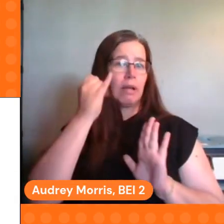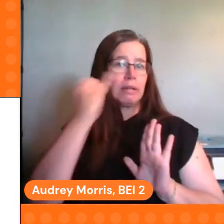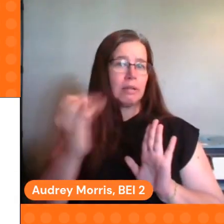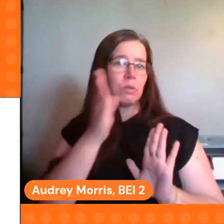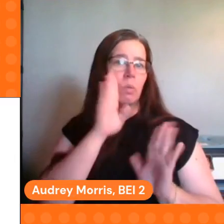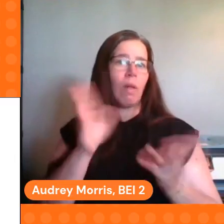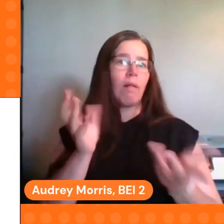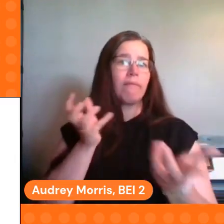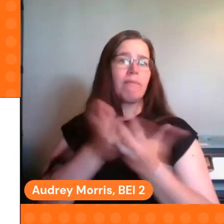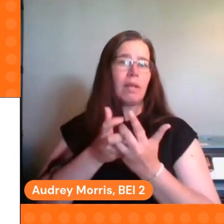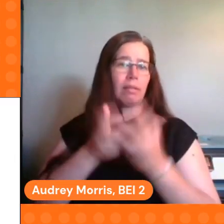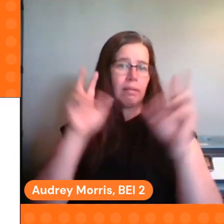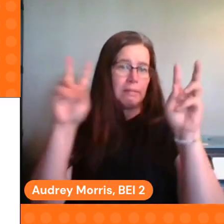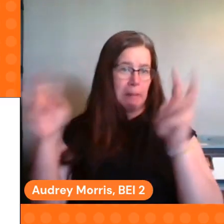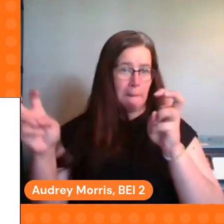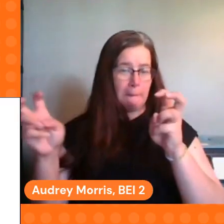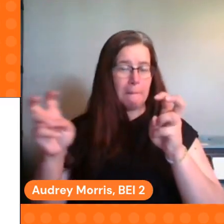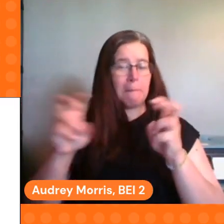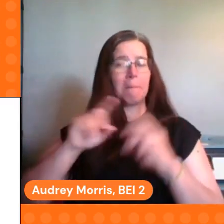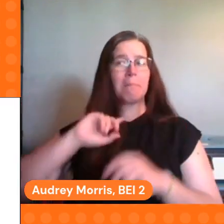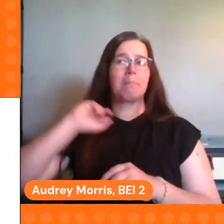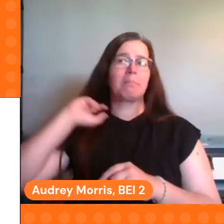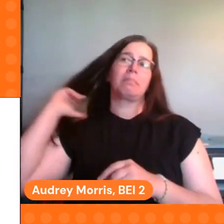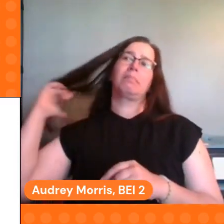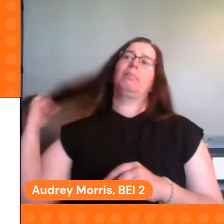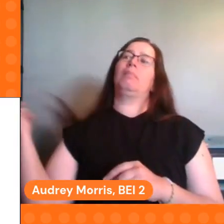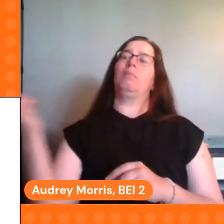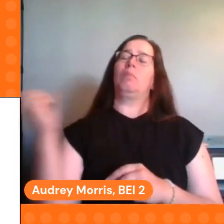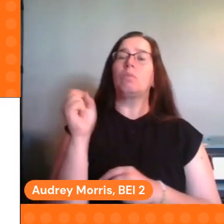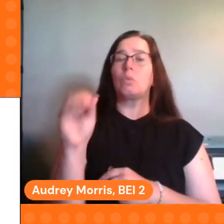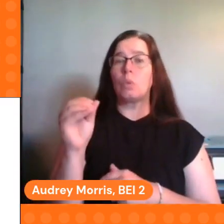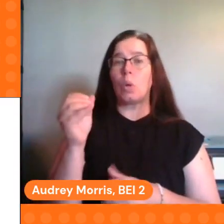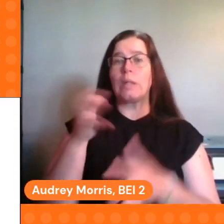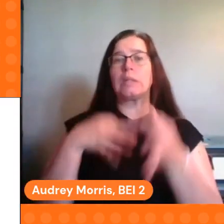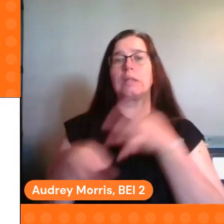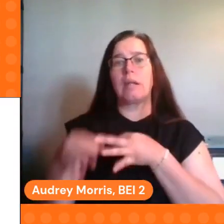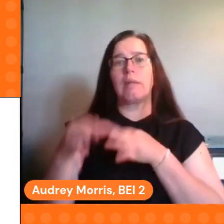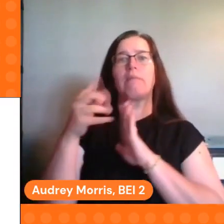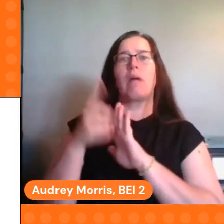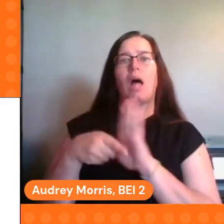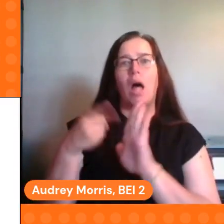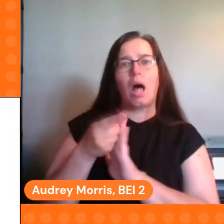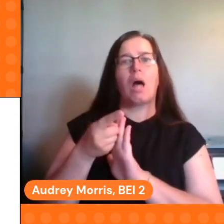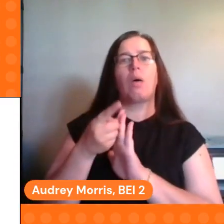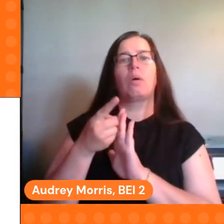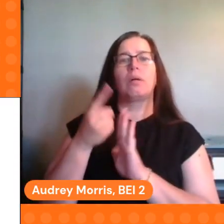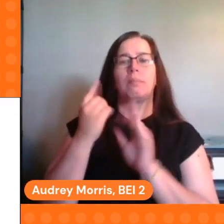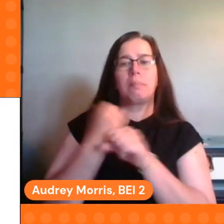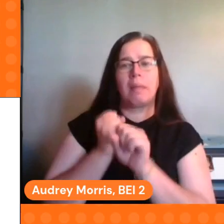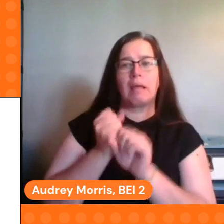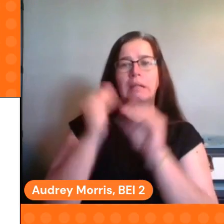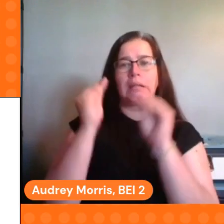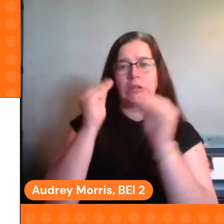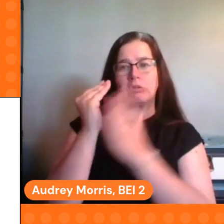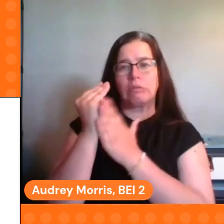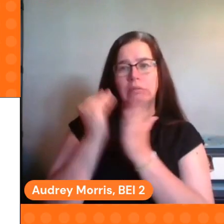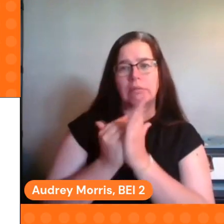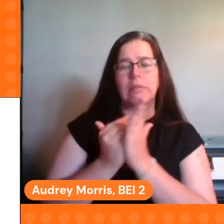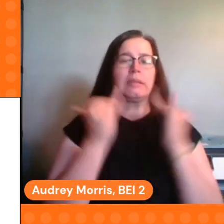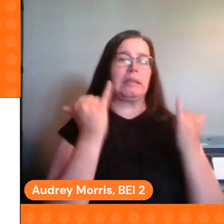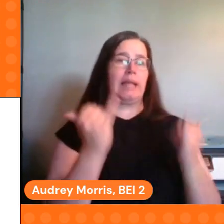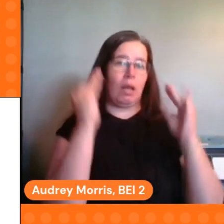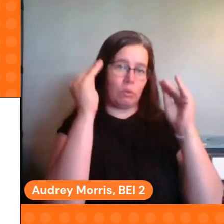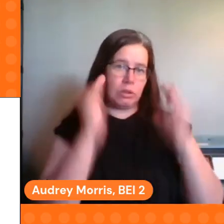the lesson topic. So instead of like spending an hour to making like teaching material, teacher now